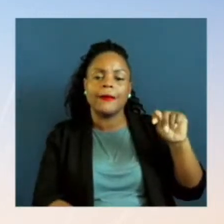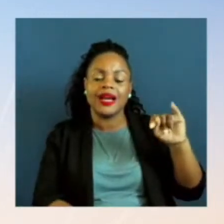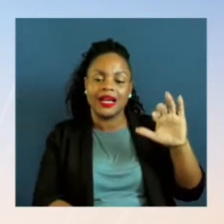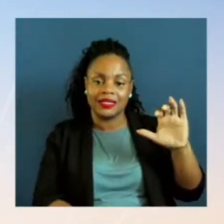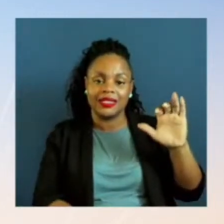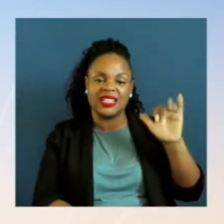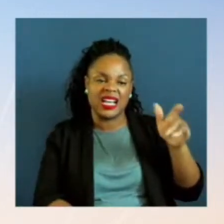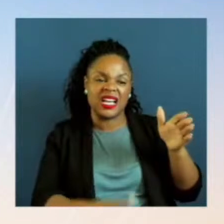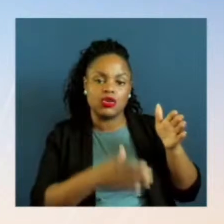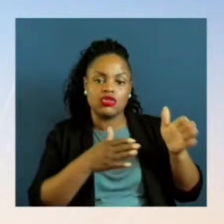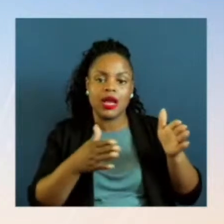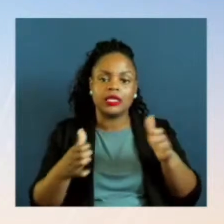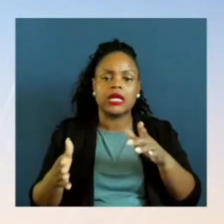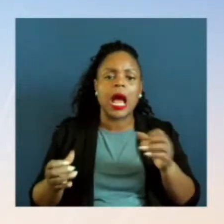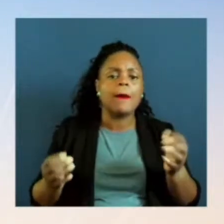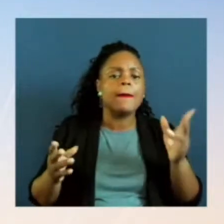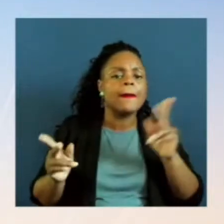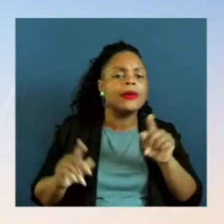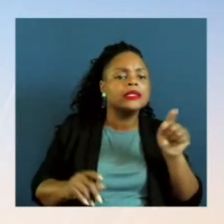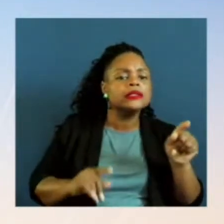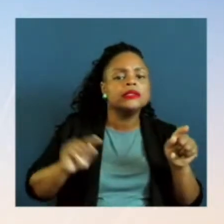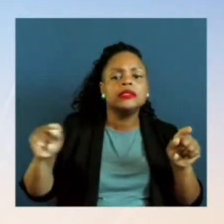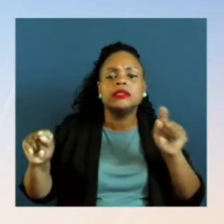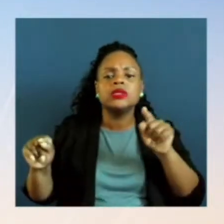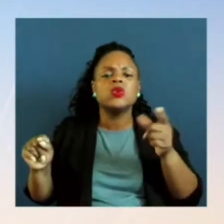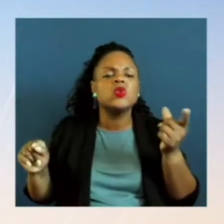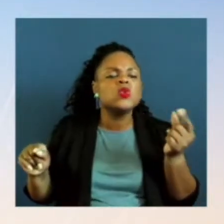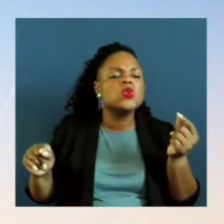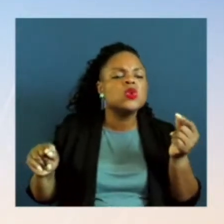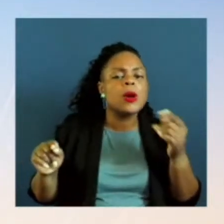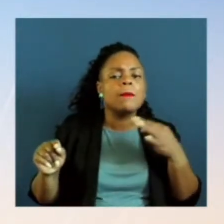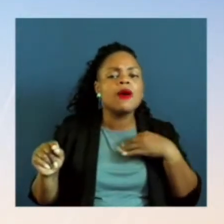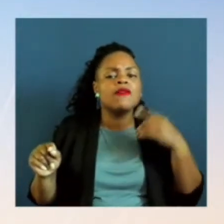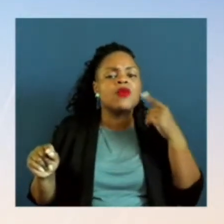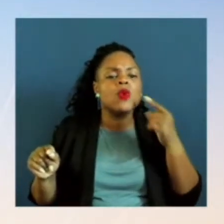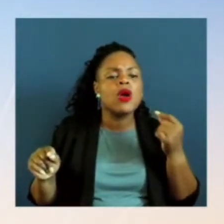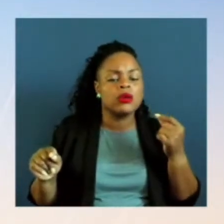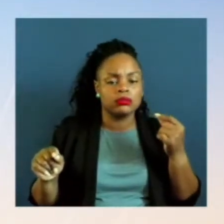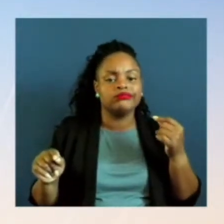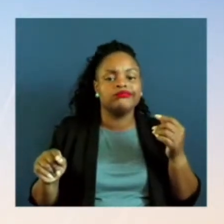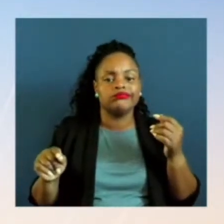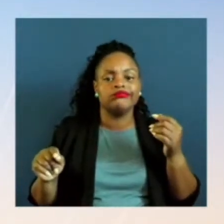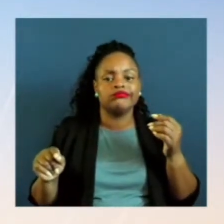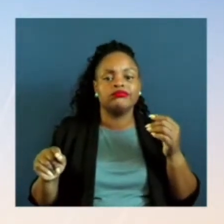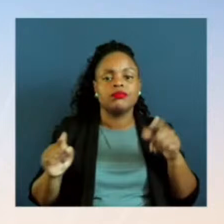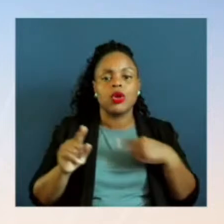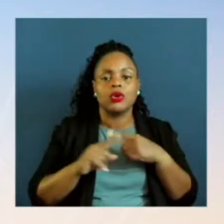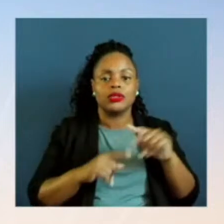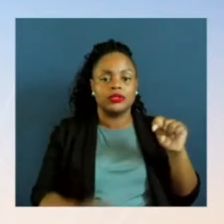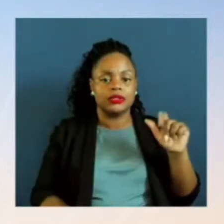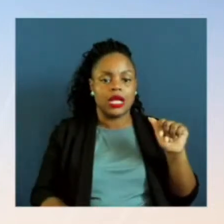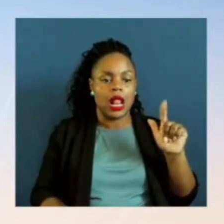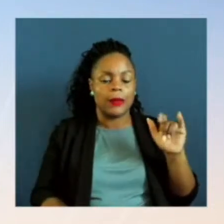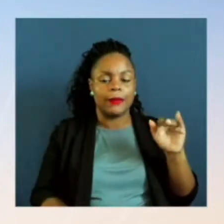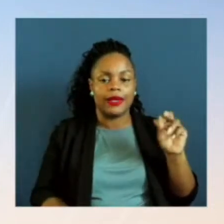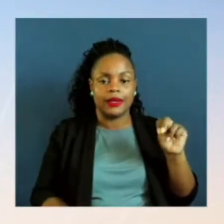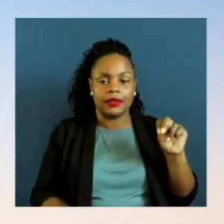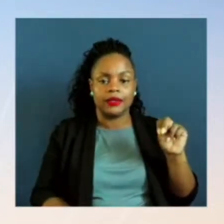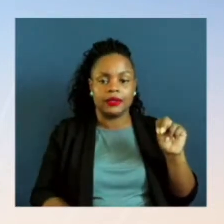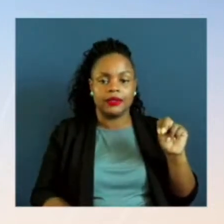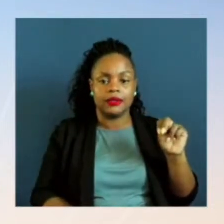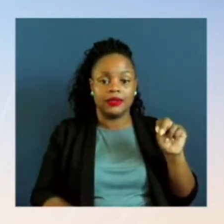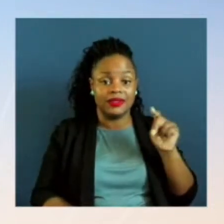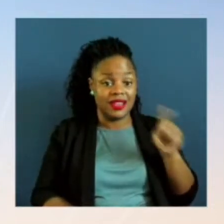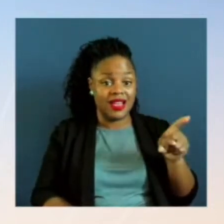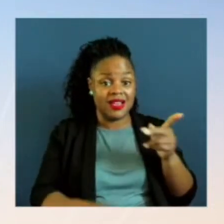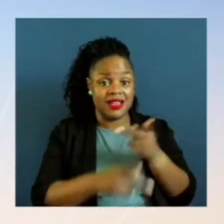for. Thank you. And then I want to get to the Taliban and questions of whether it's keeping its promise for amnesty. There was some reporting